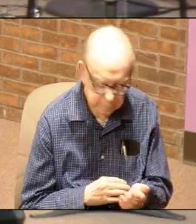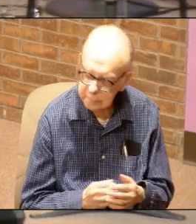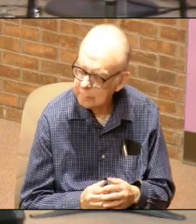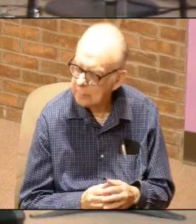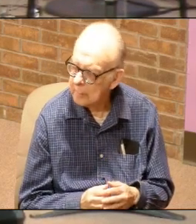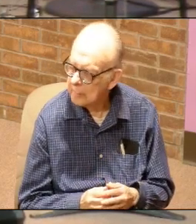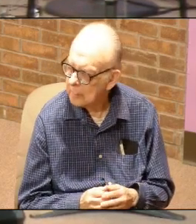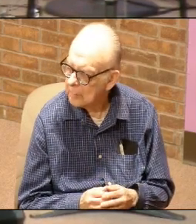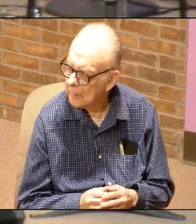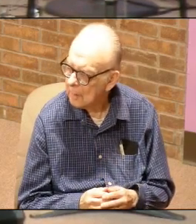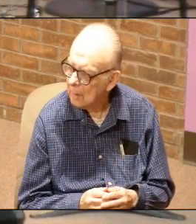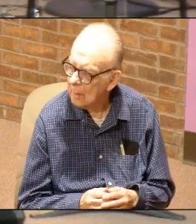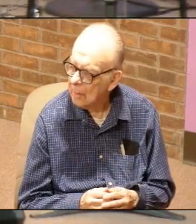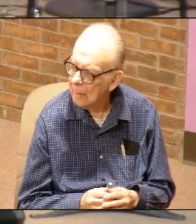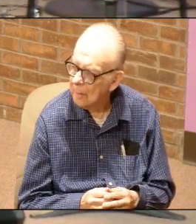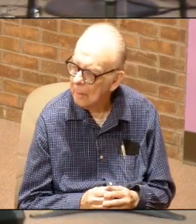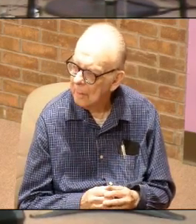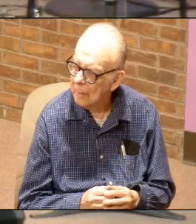You don't have that one?